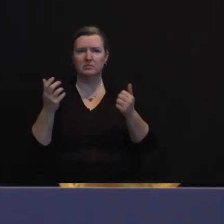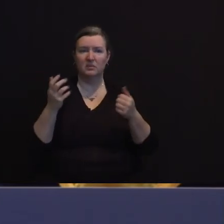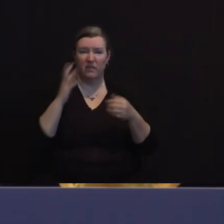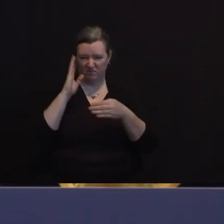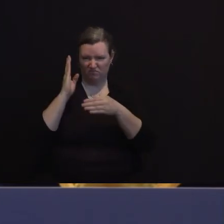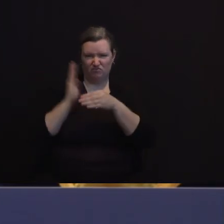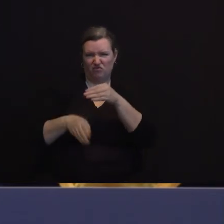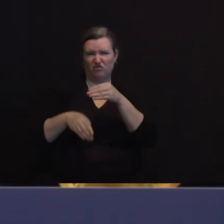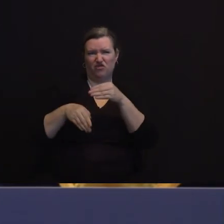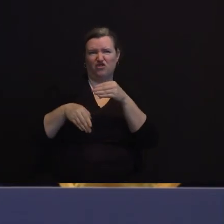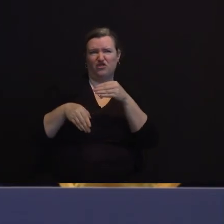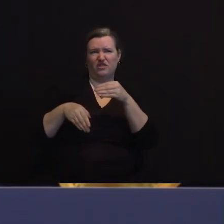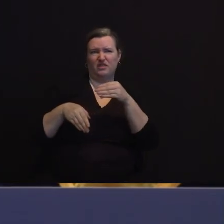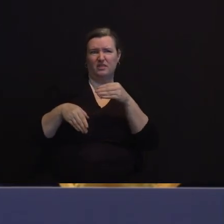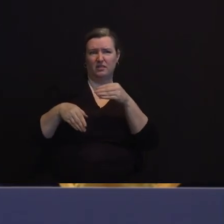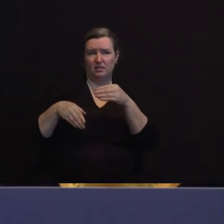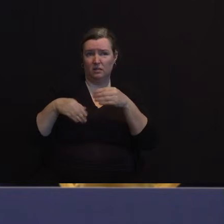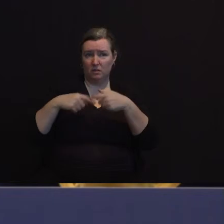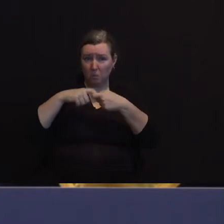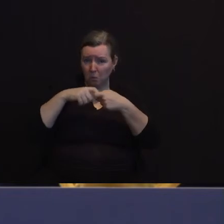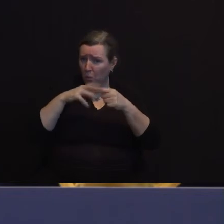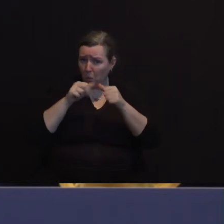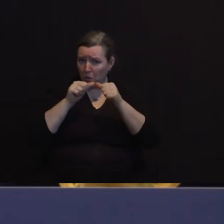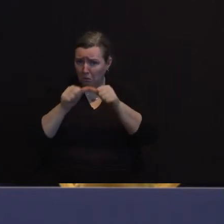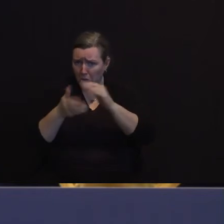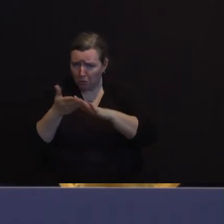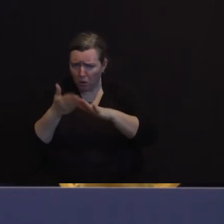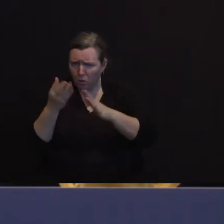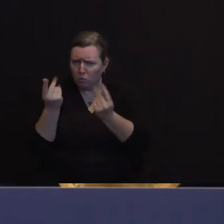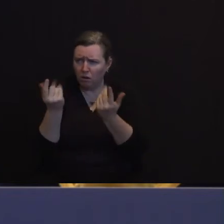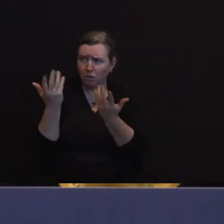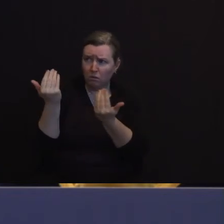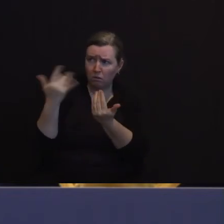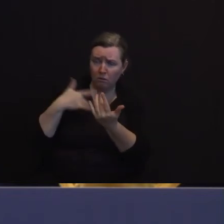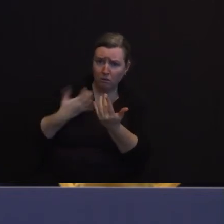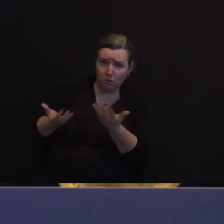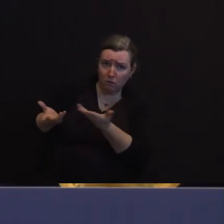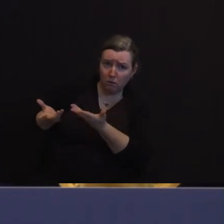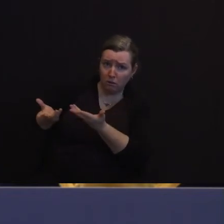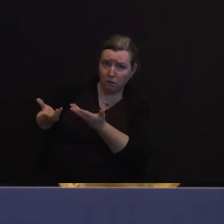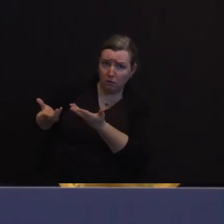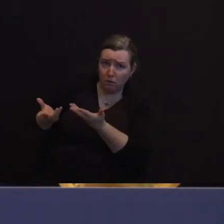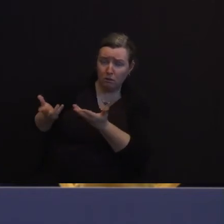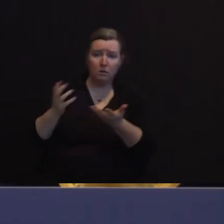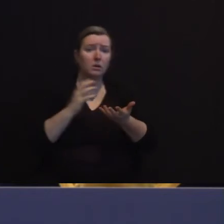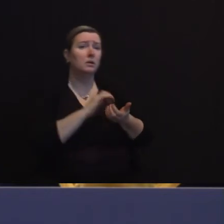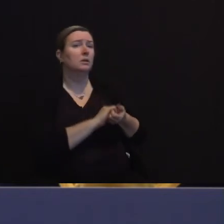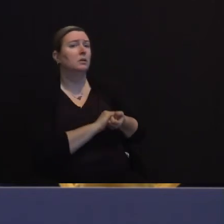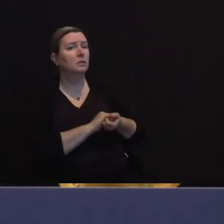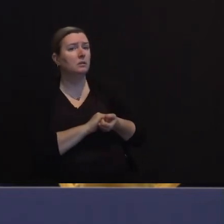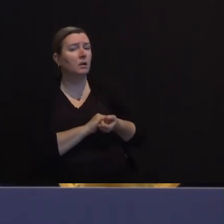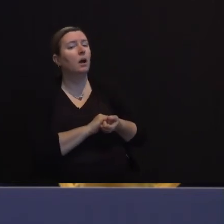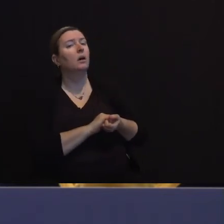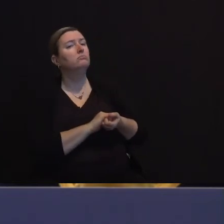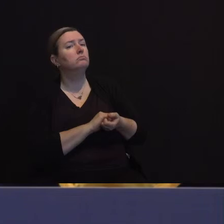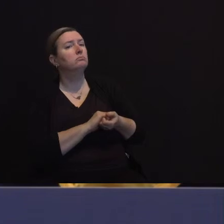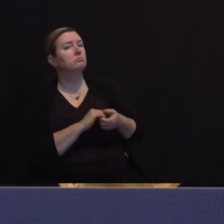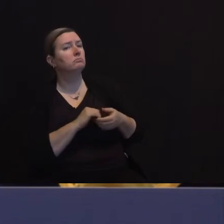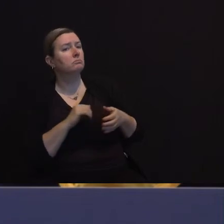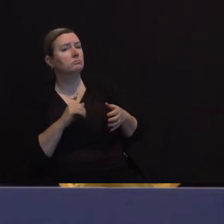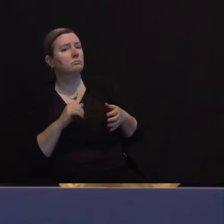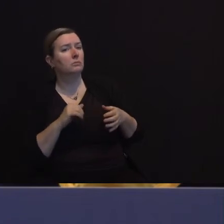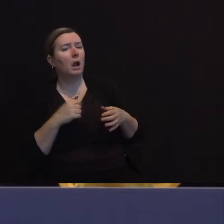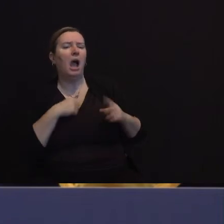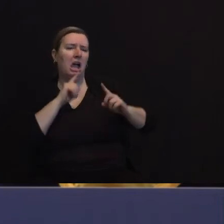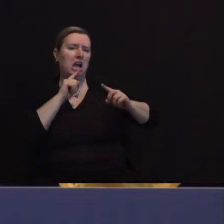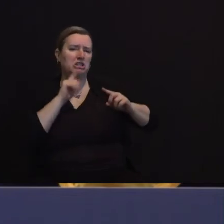you. Let me start, and Judy, you may want to, or Pat, weigh in. Yeah, I only saw